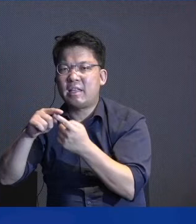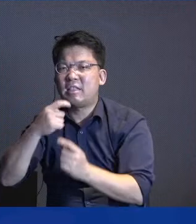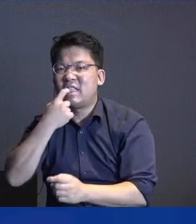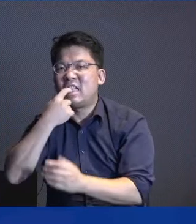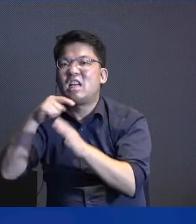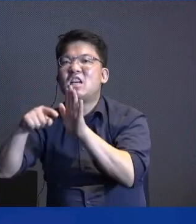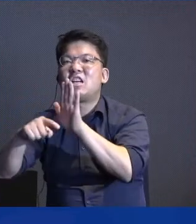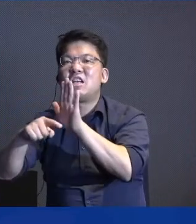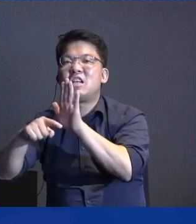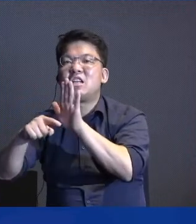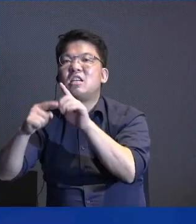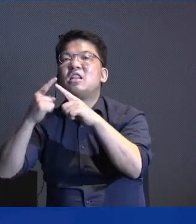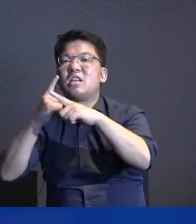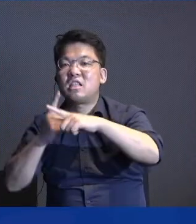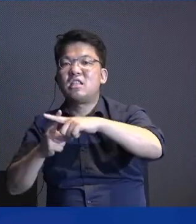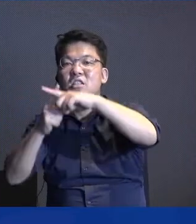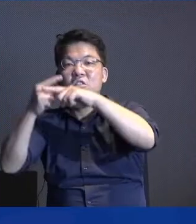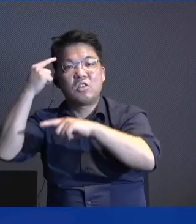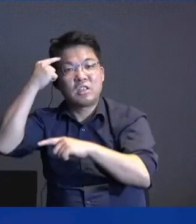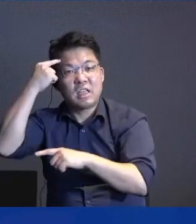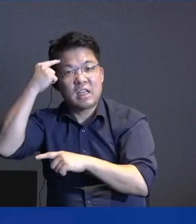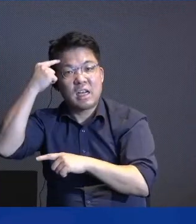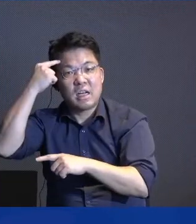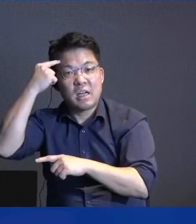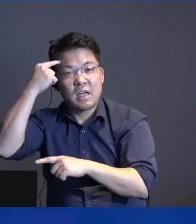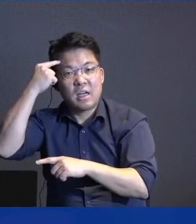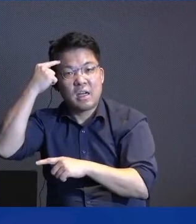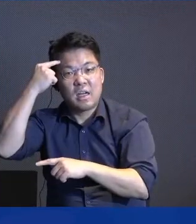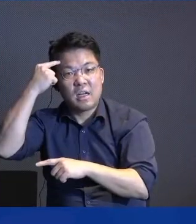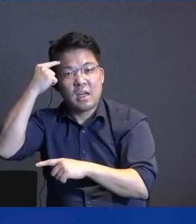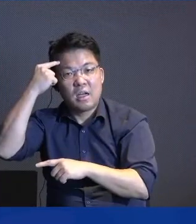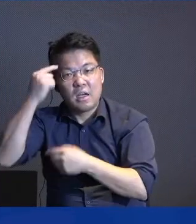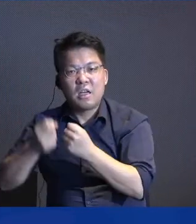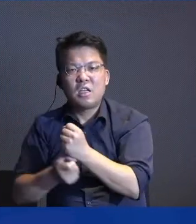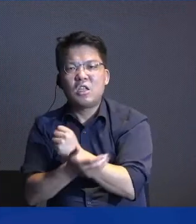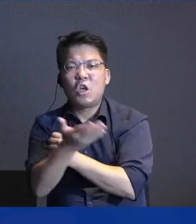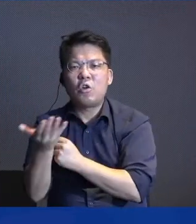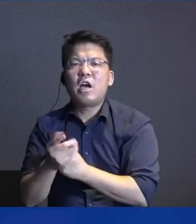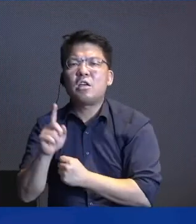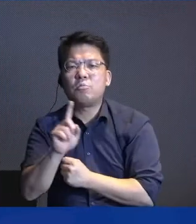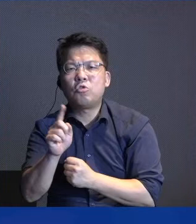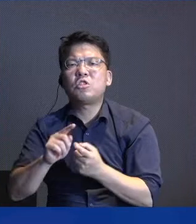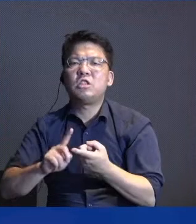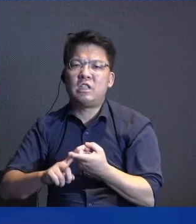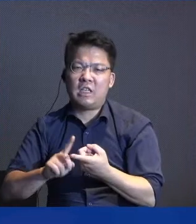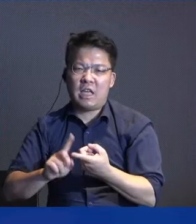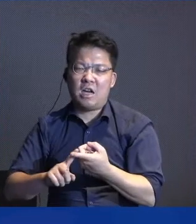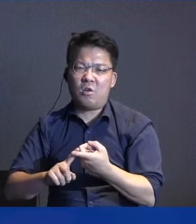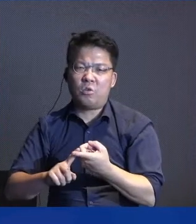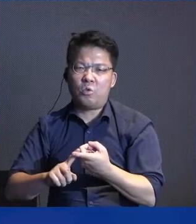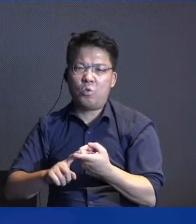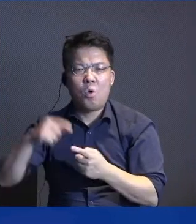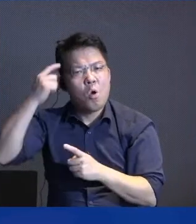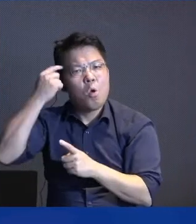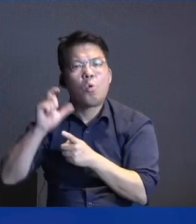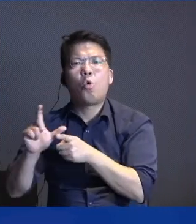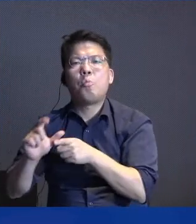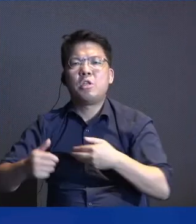were all about negative aspects in later life, like the social exclusion, loneliness, suicidal